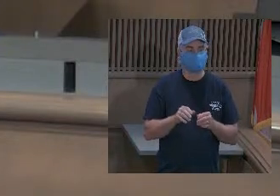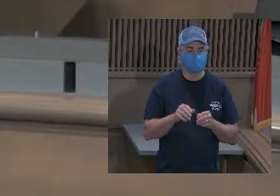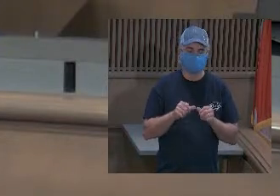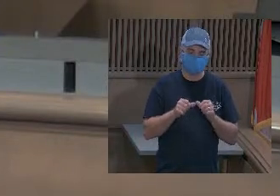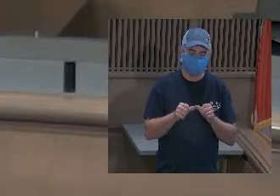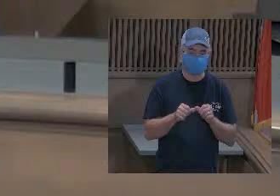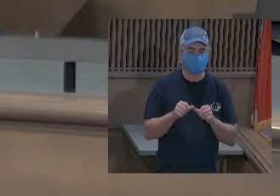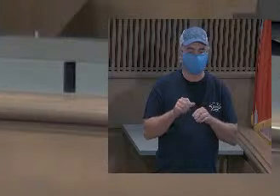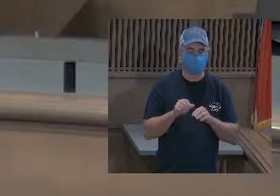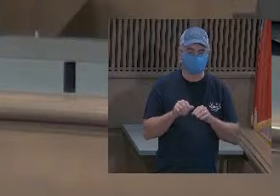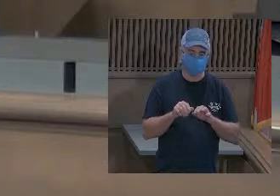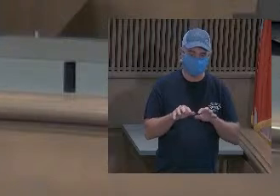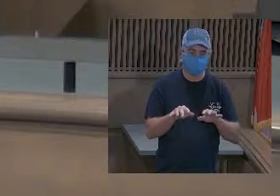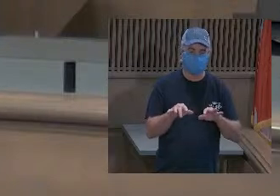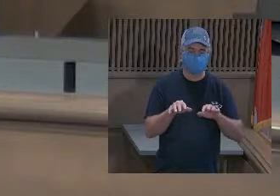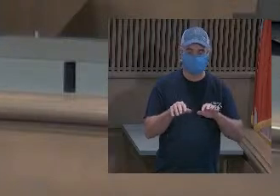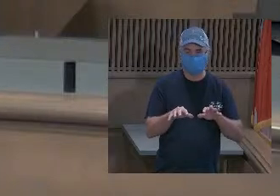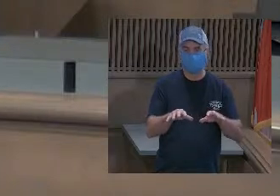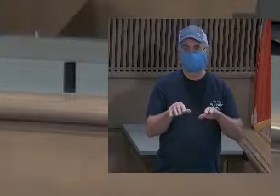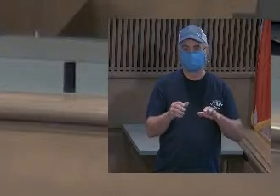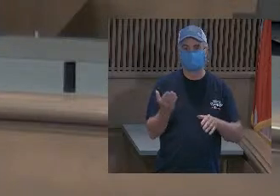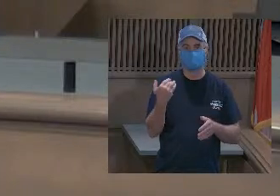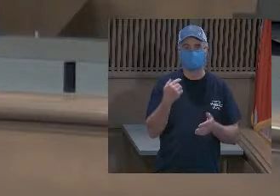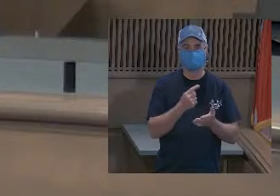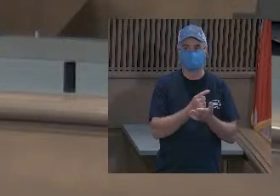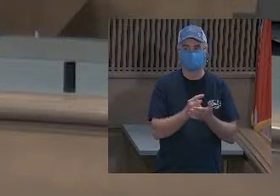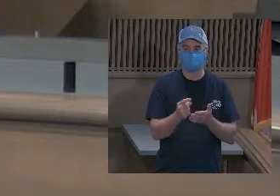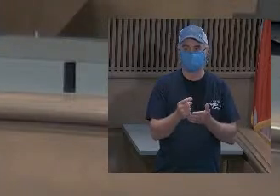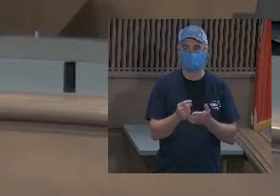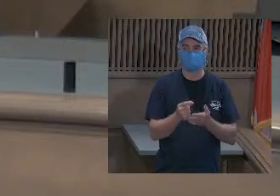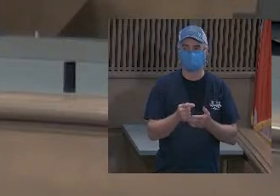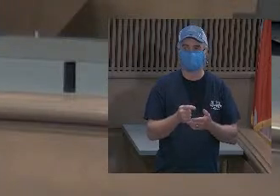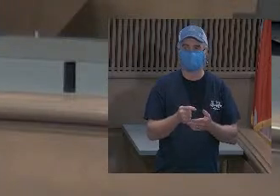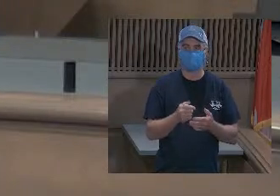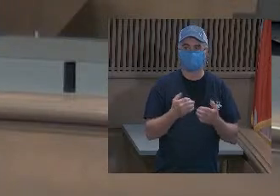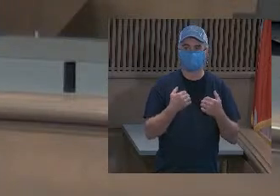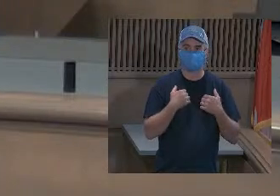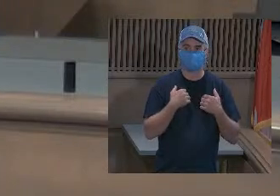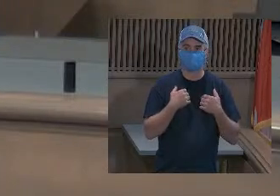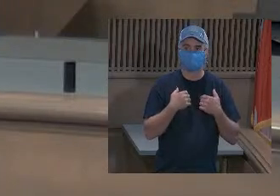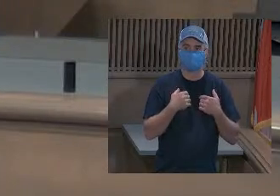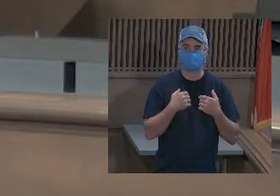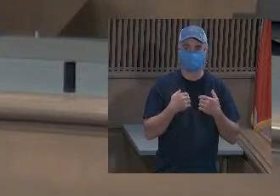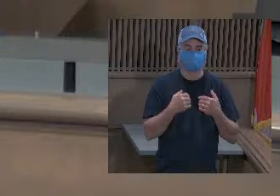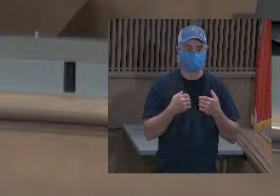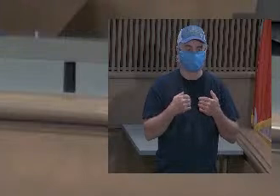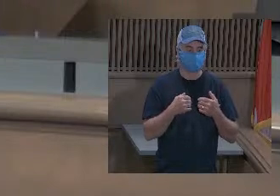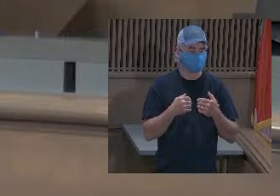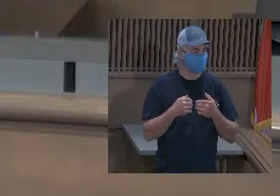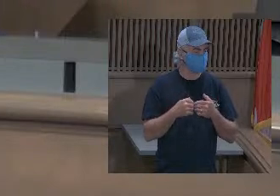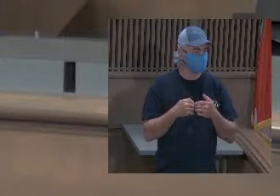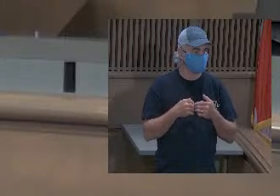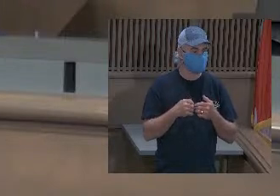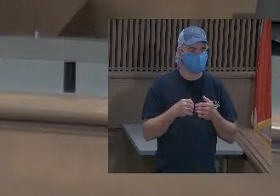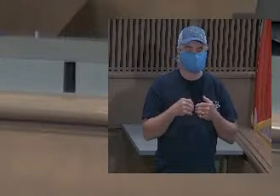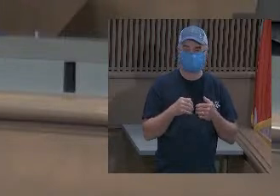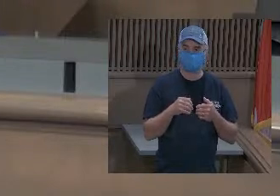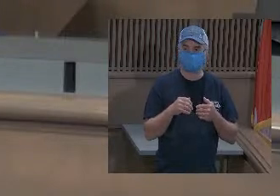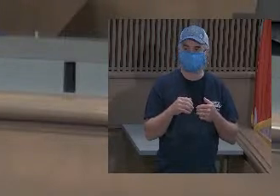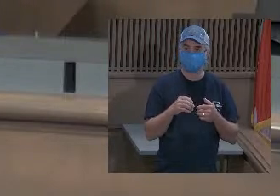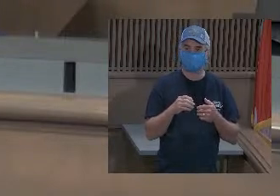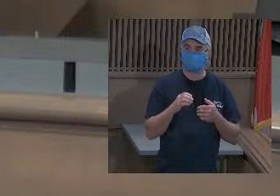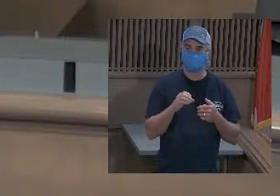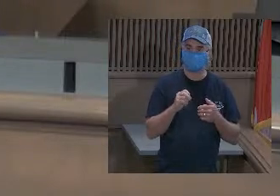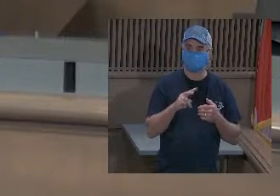have had, over the past week, relatively stable number of COVID-19 inpatients. We right now see we